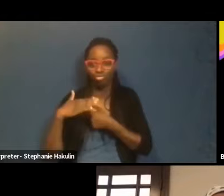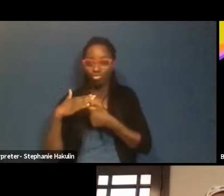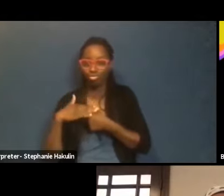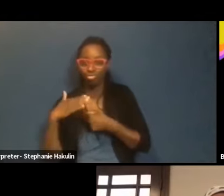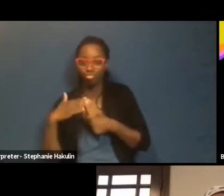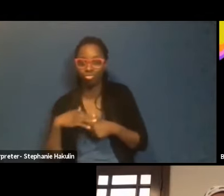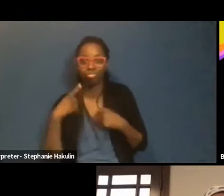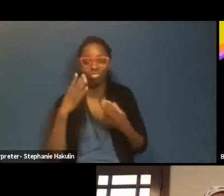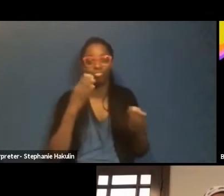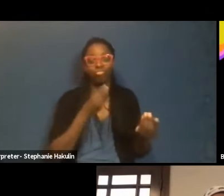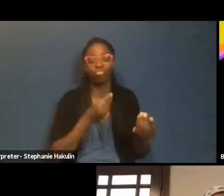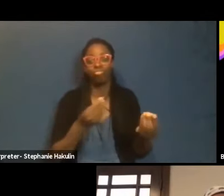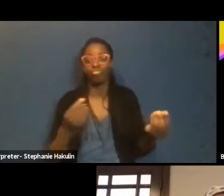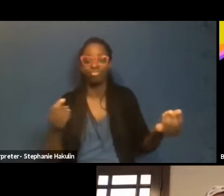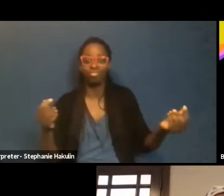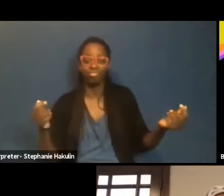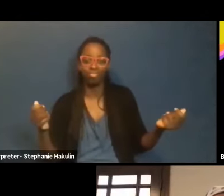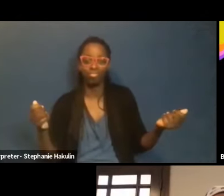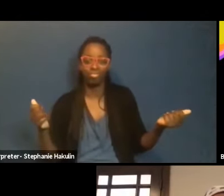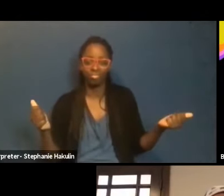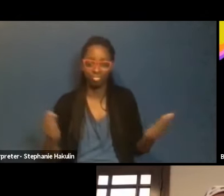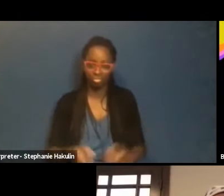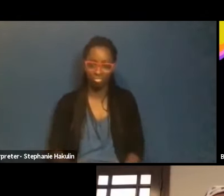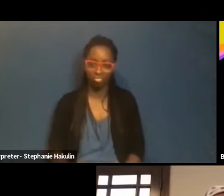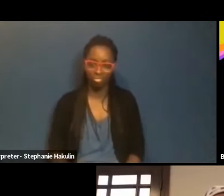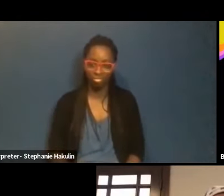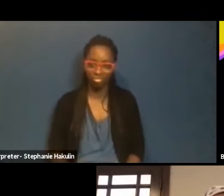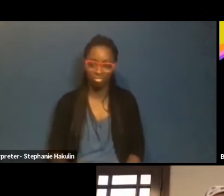We have a live poem from Christina Miles.